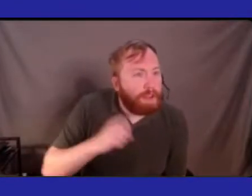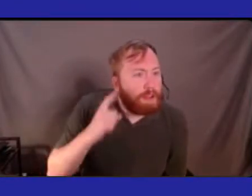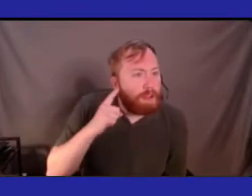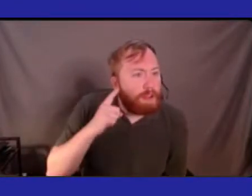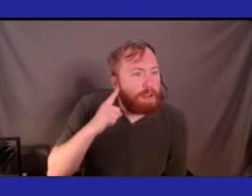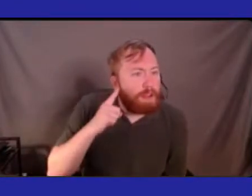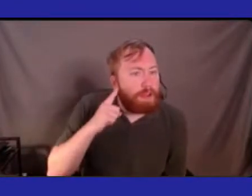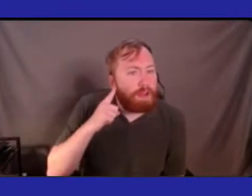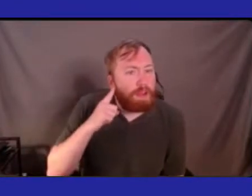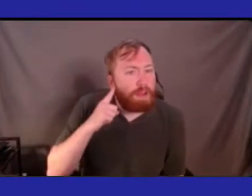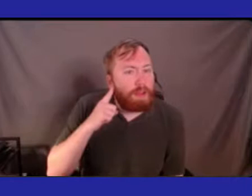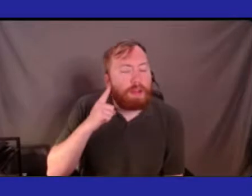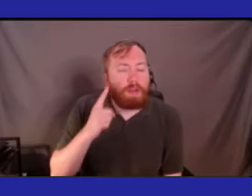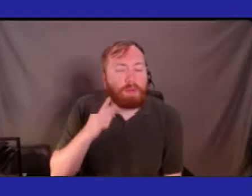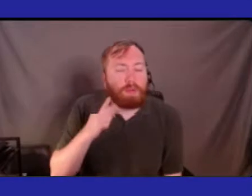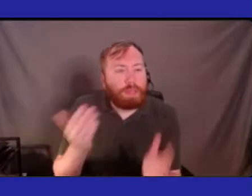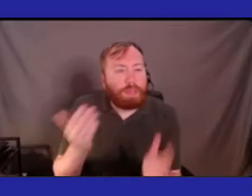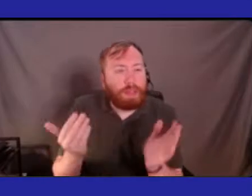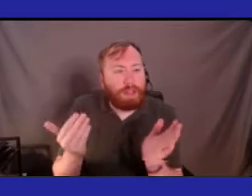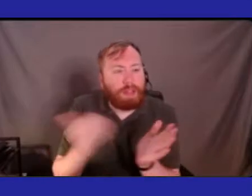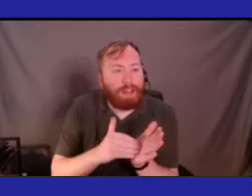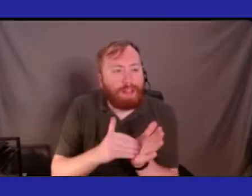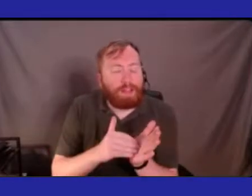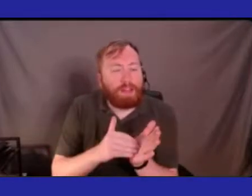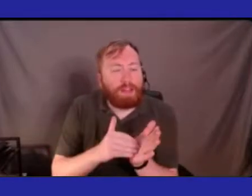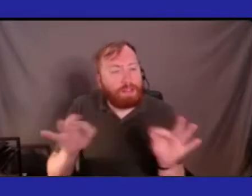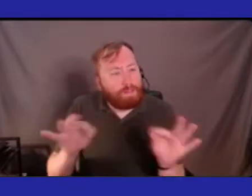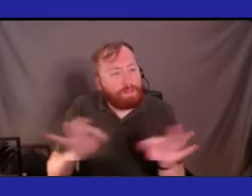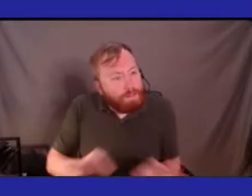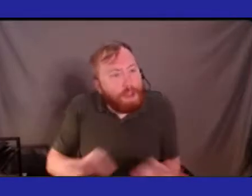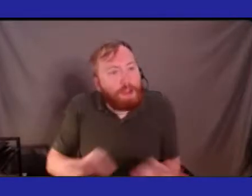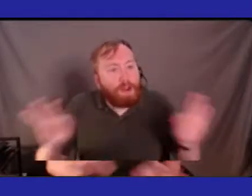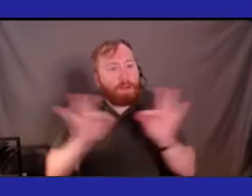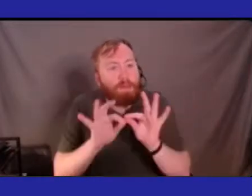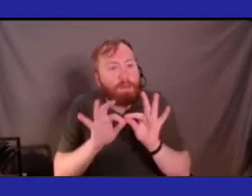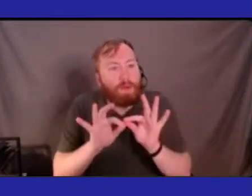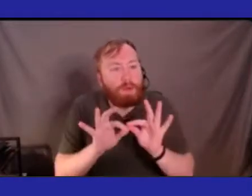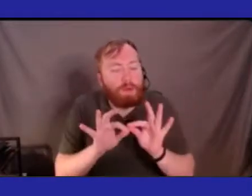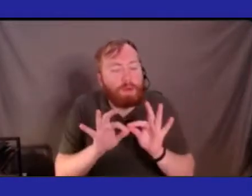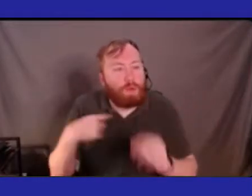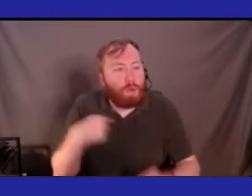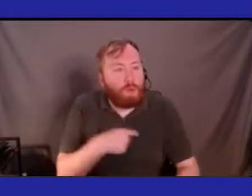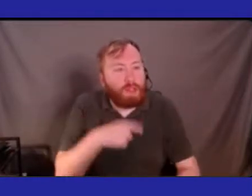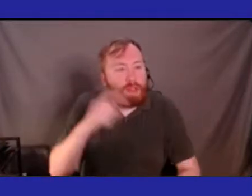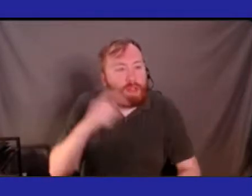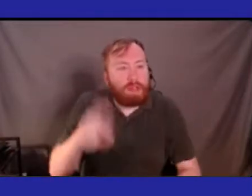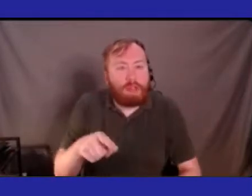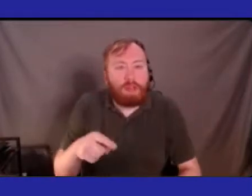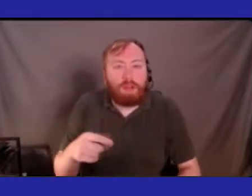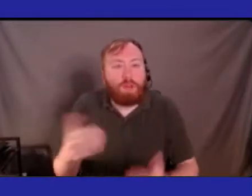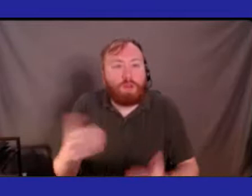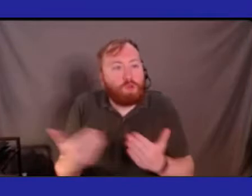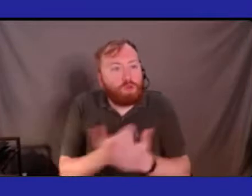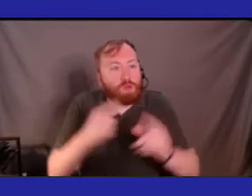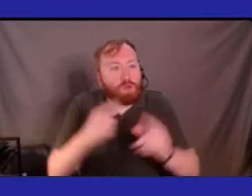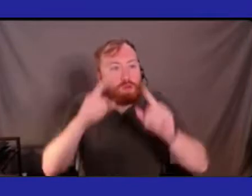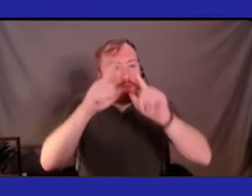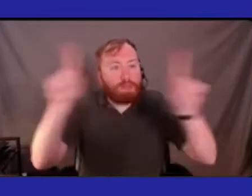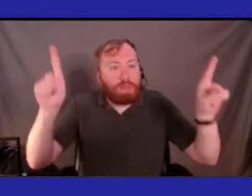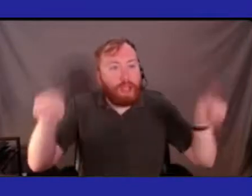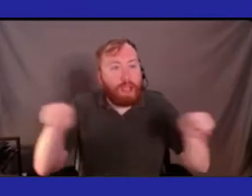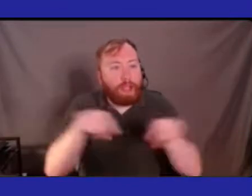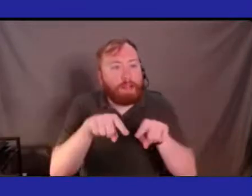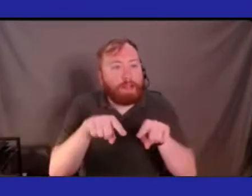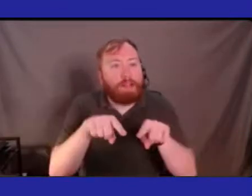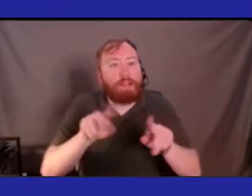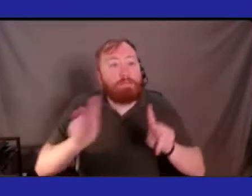Okay. As I was saying again, it is very important that we need to upgrade signages to make sure that